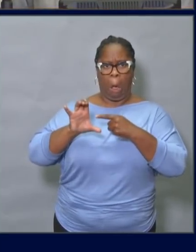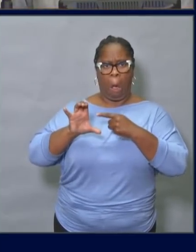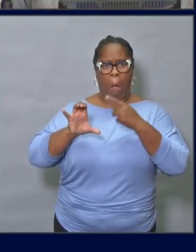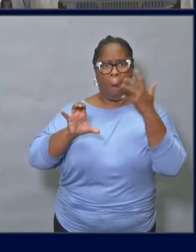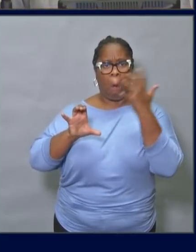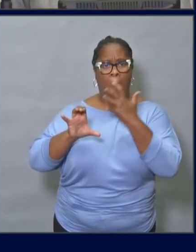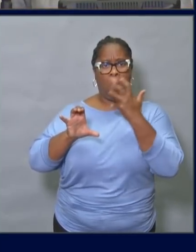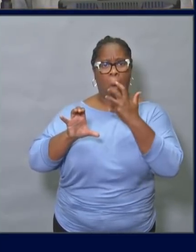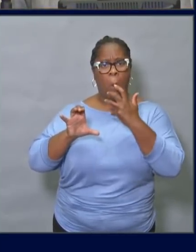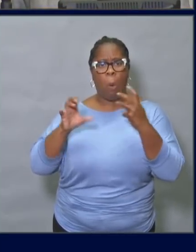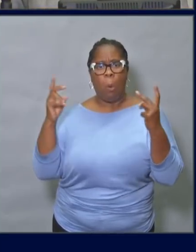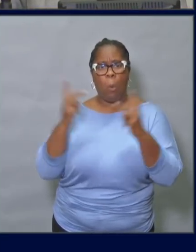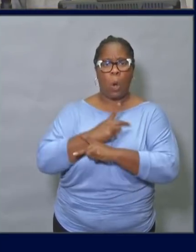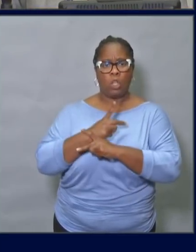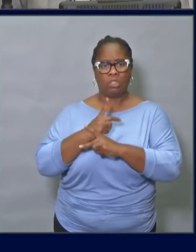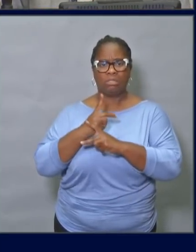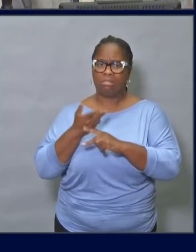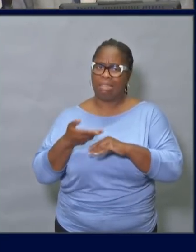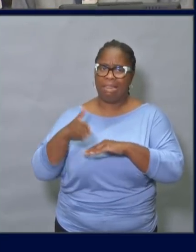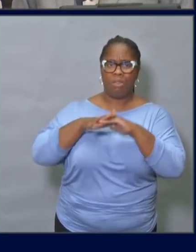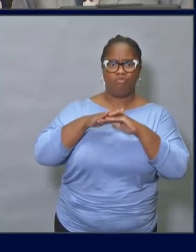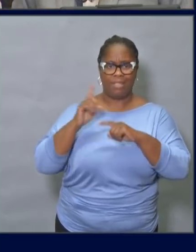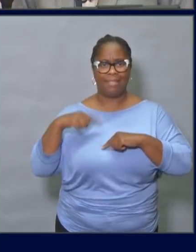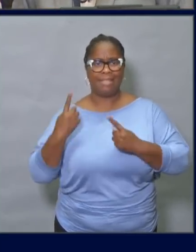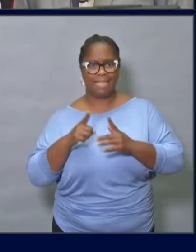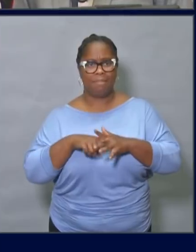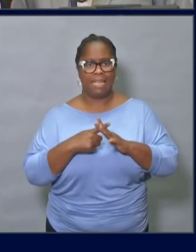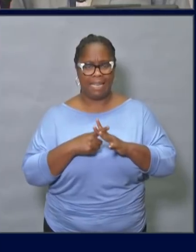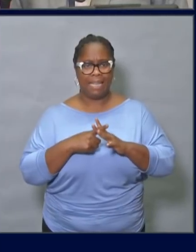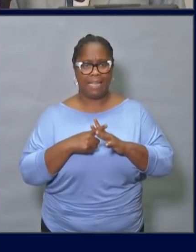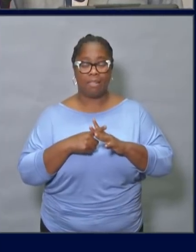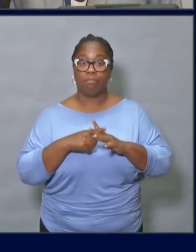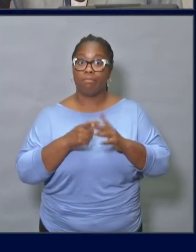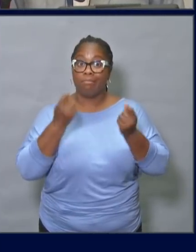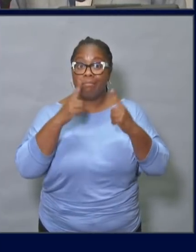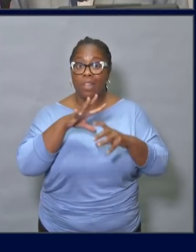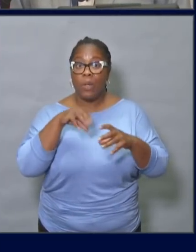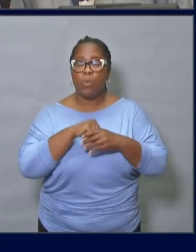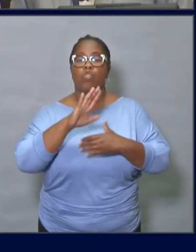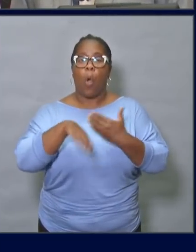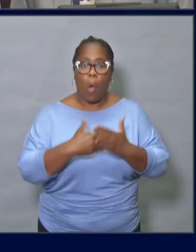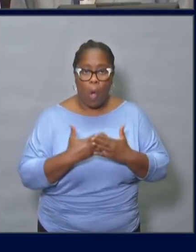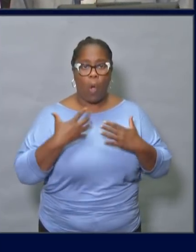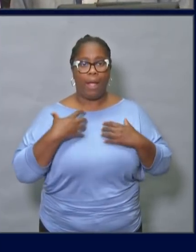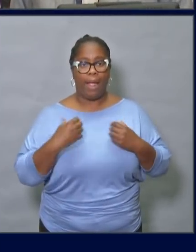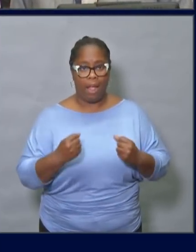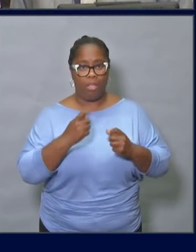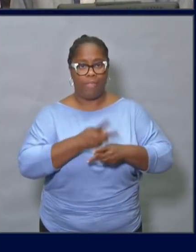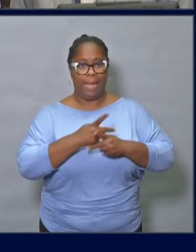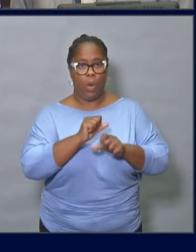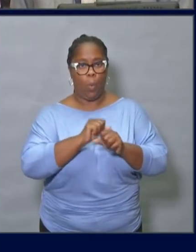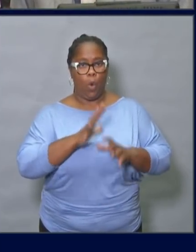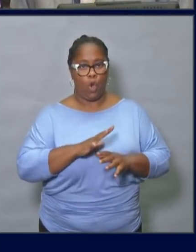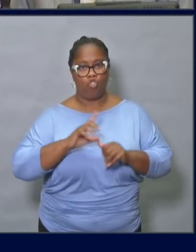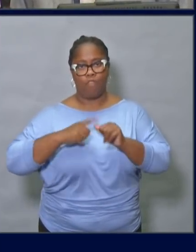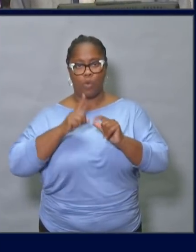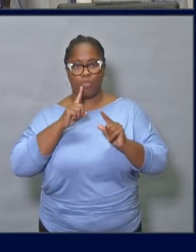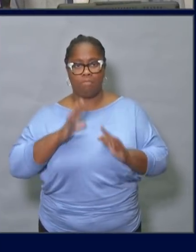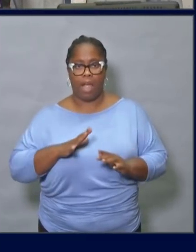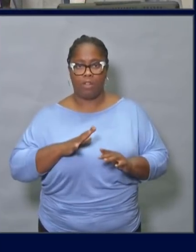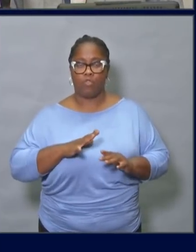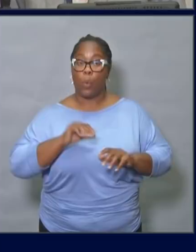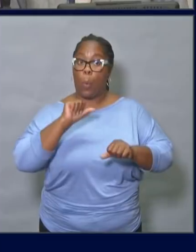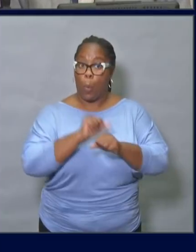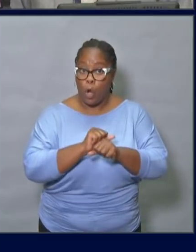since the beginning of the pandemic. This does include all healthcare workers or first responders who work at a facility in